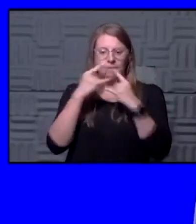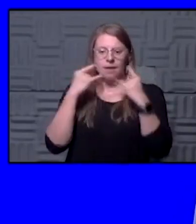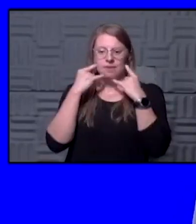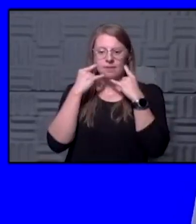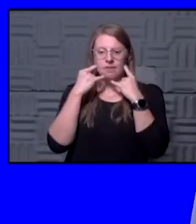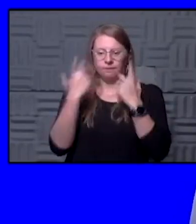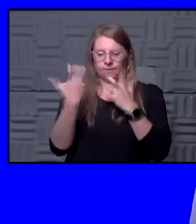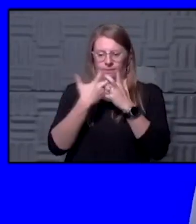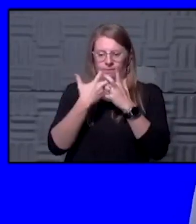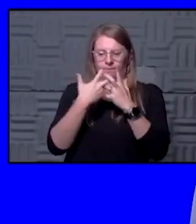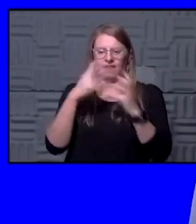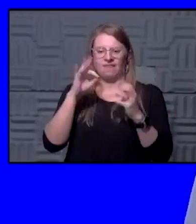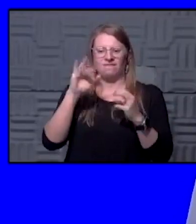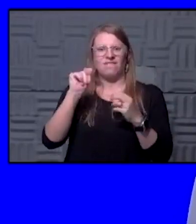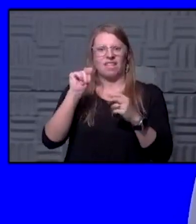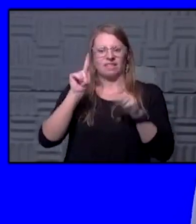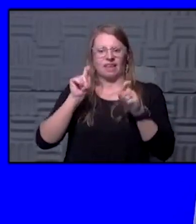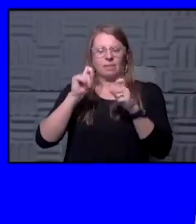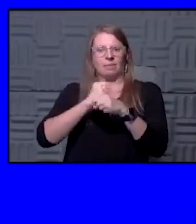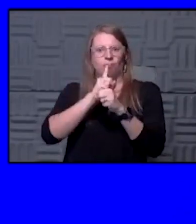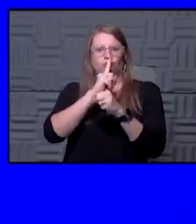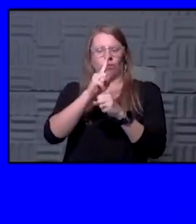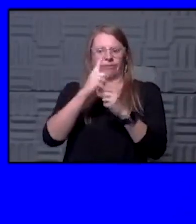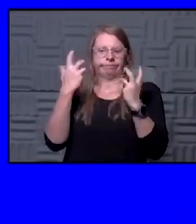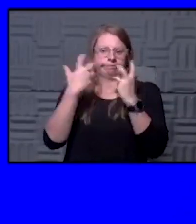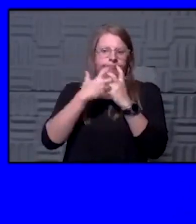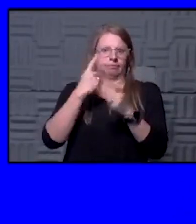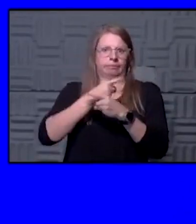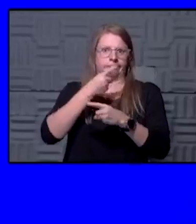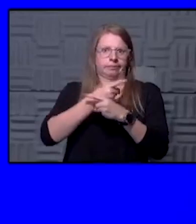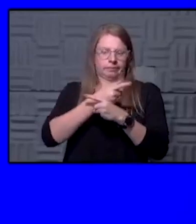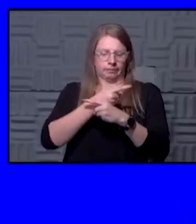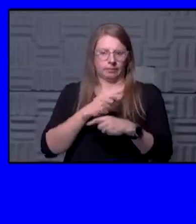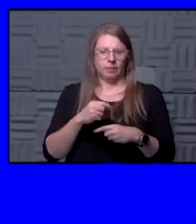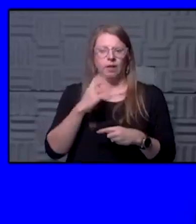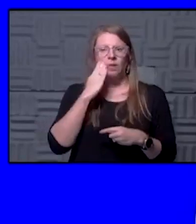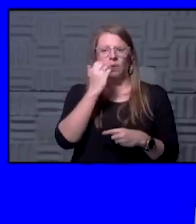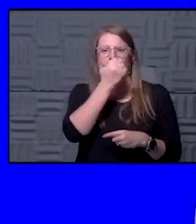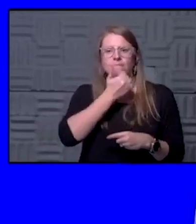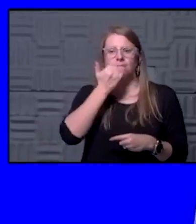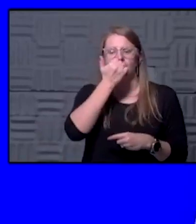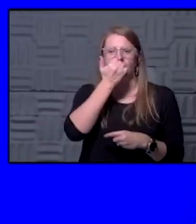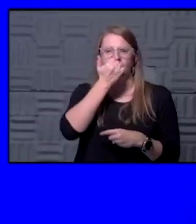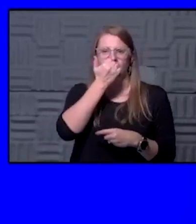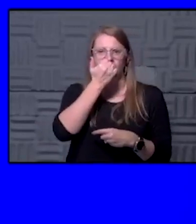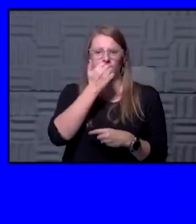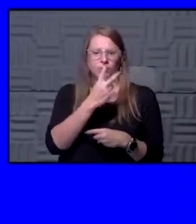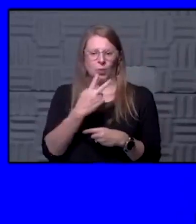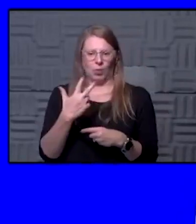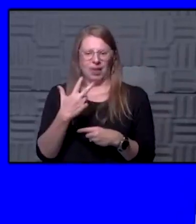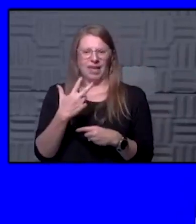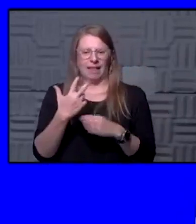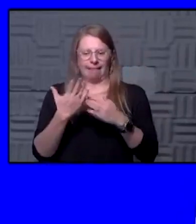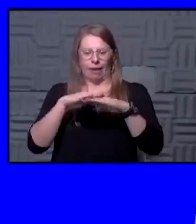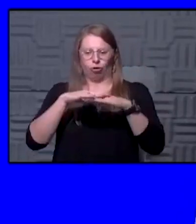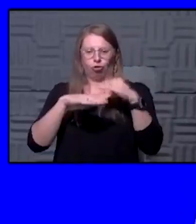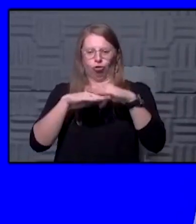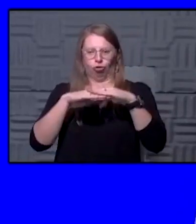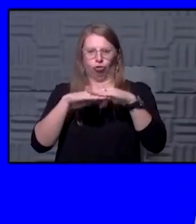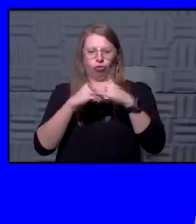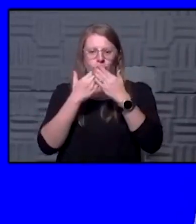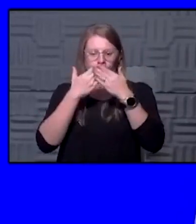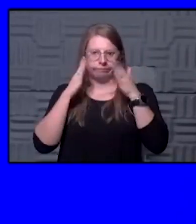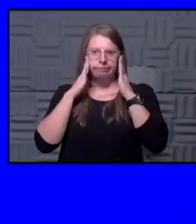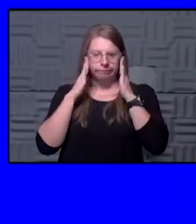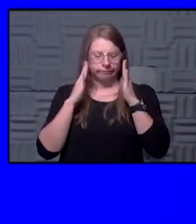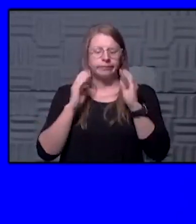to make sure they fit correctly to protect you. We know that the cloth face mask, especially the 2 to 3 layer cloth face mask, can provide